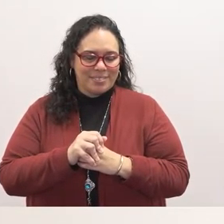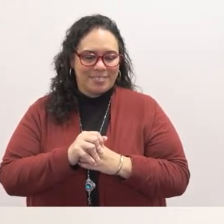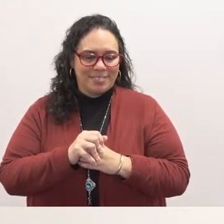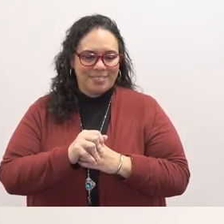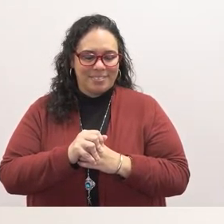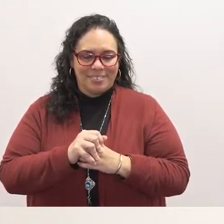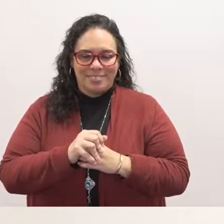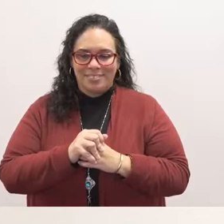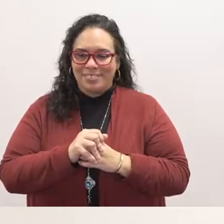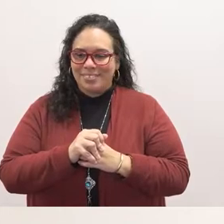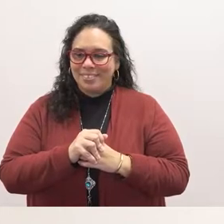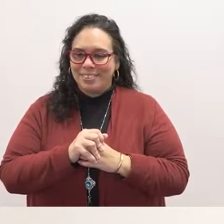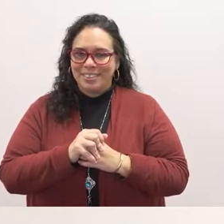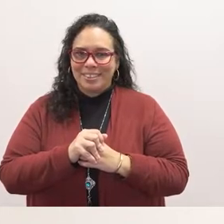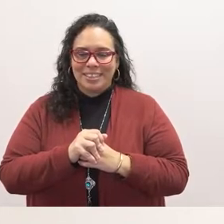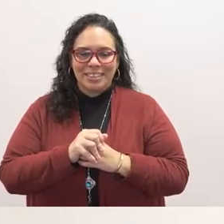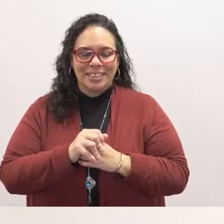Hello.